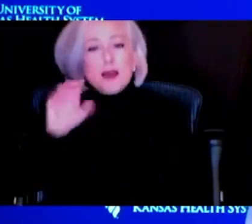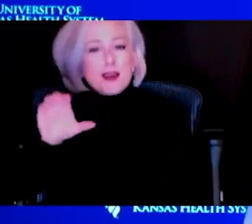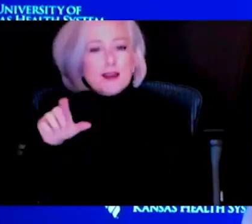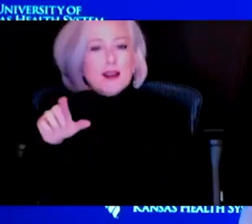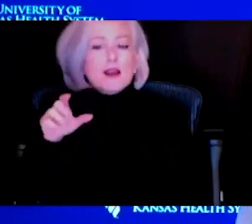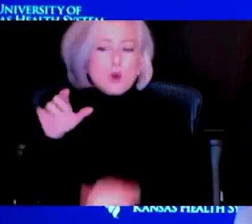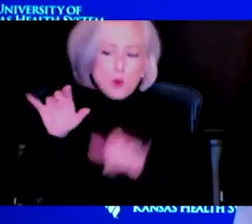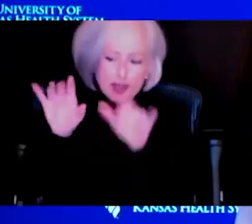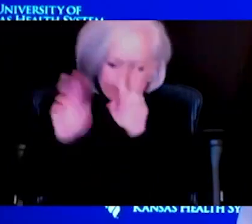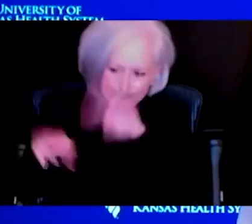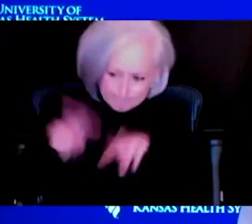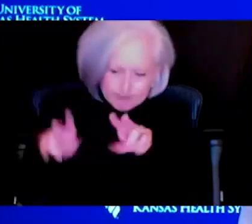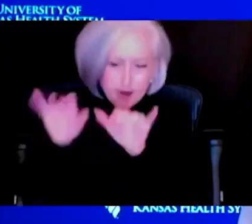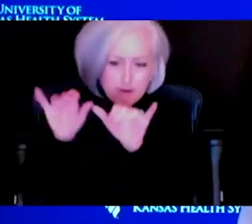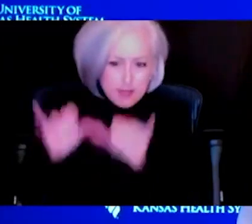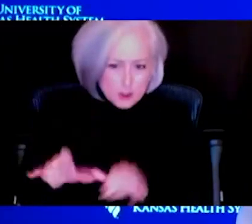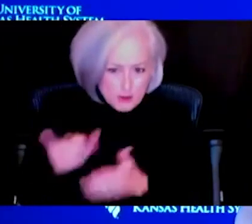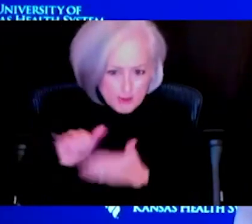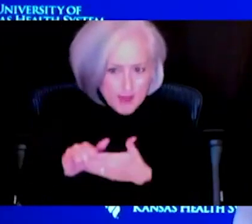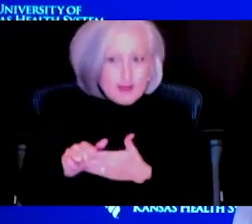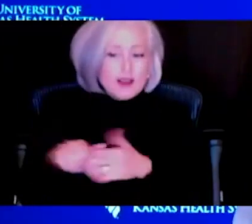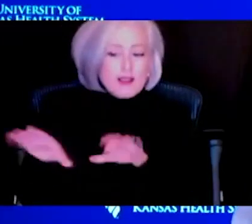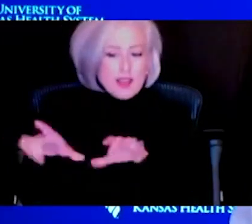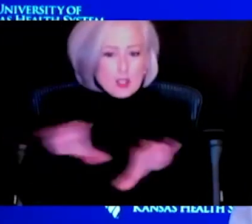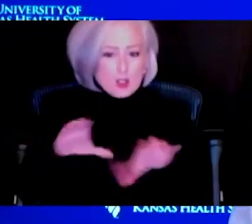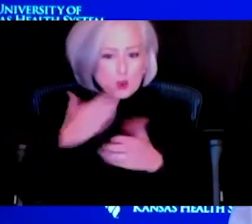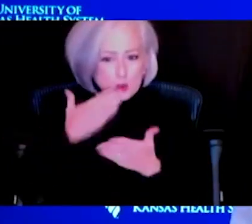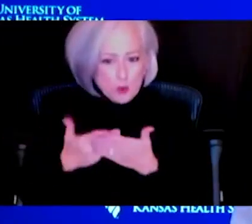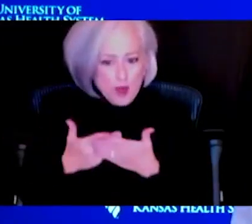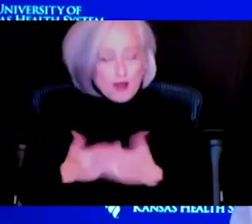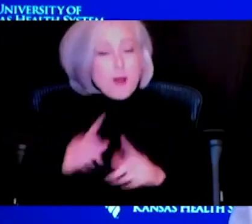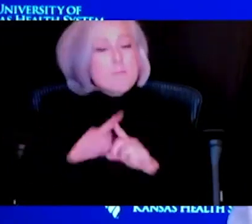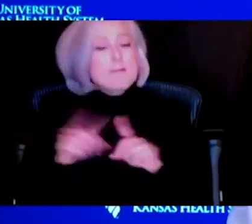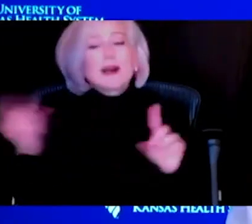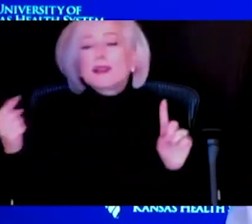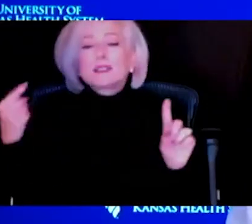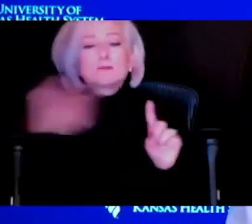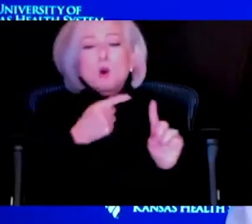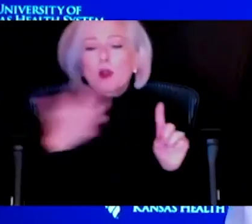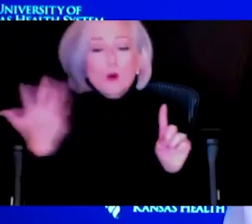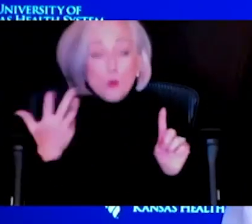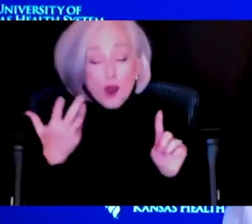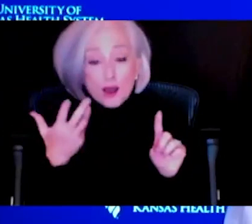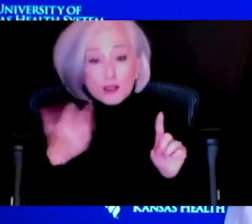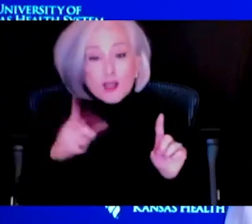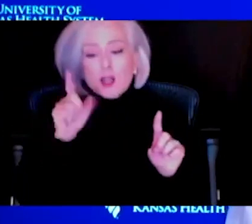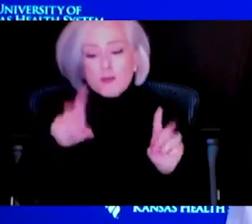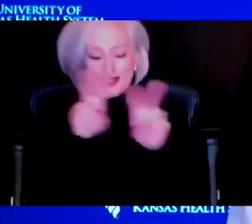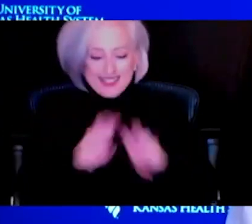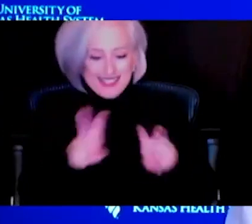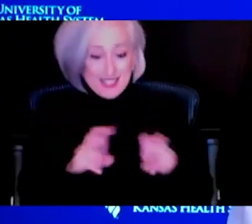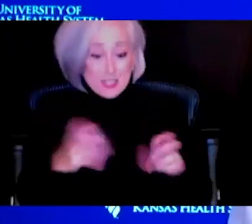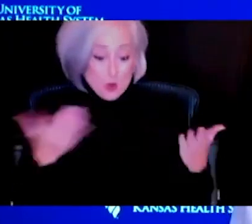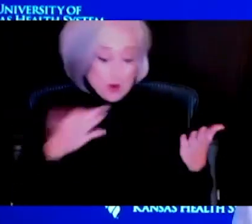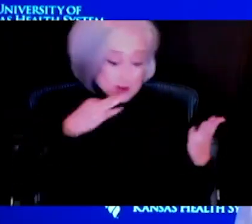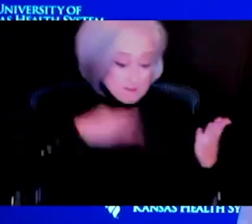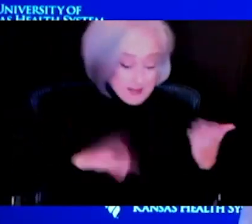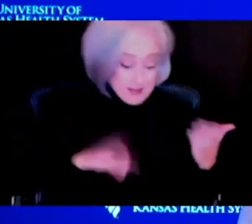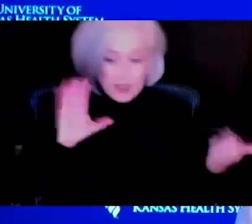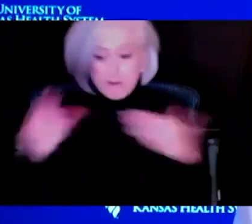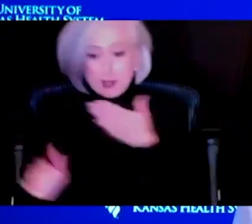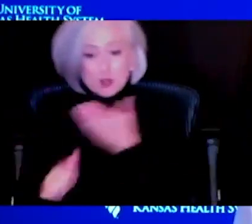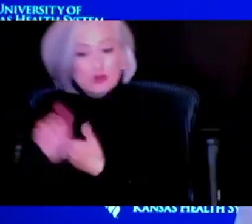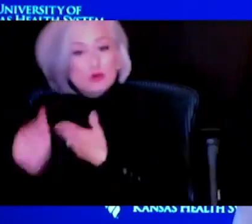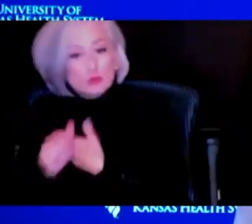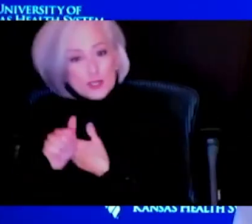think Dr. Rajpara's point is right on. You just have to assess the benefits and risks, and it sounds like for dermatology